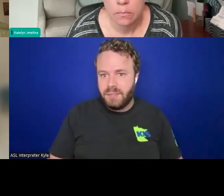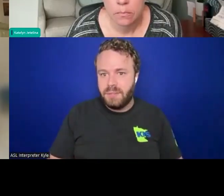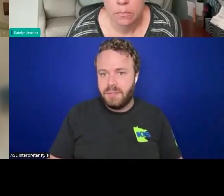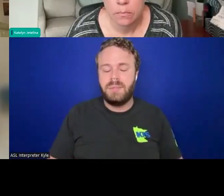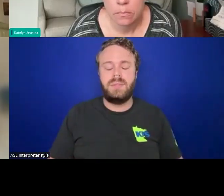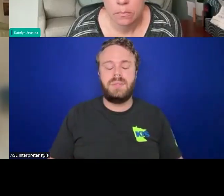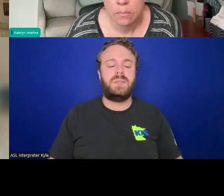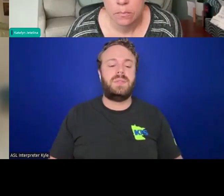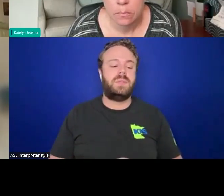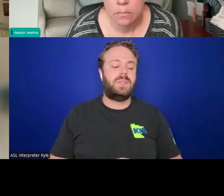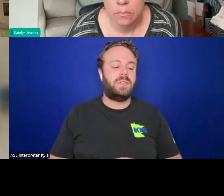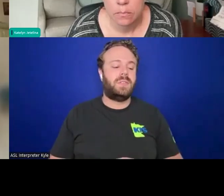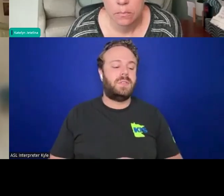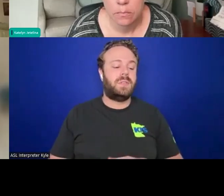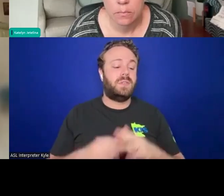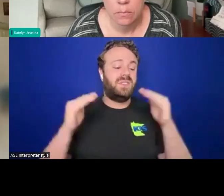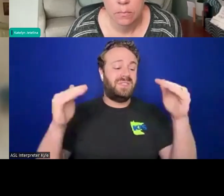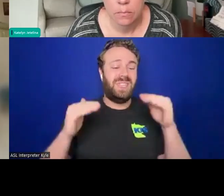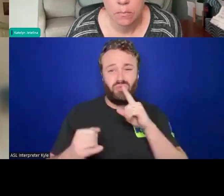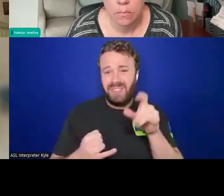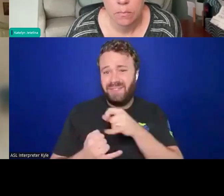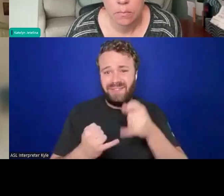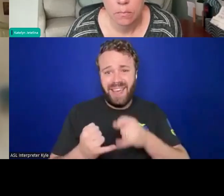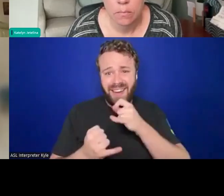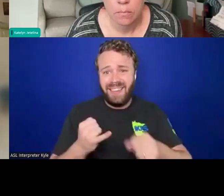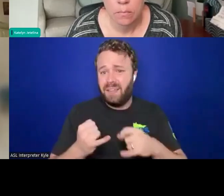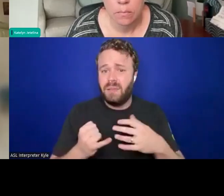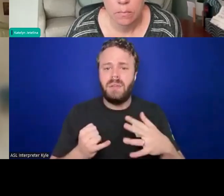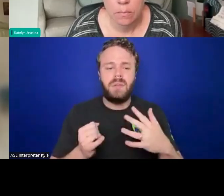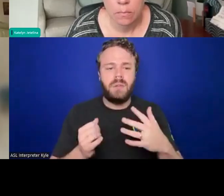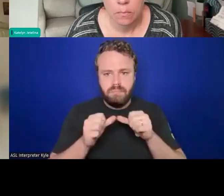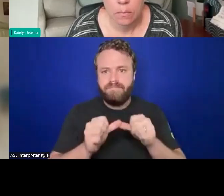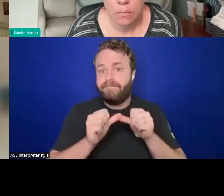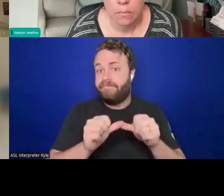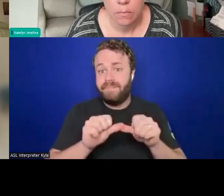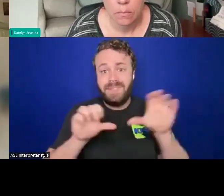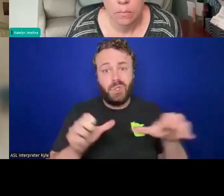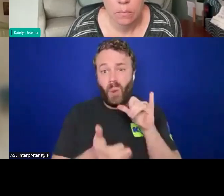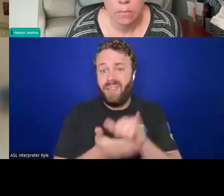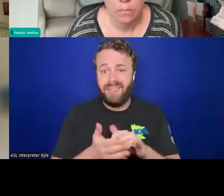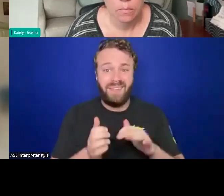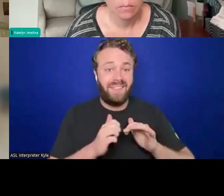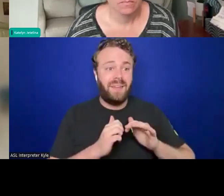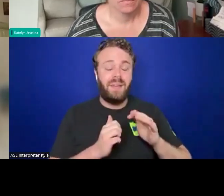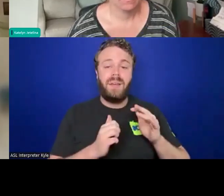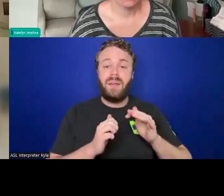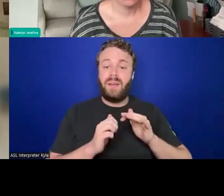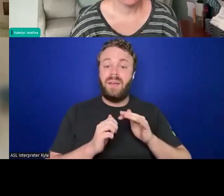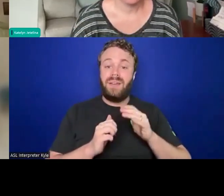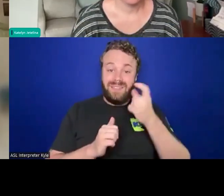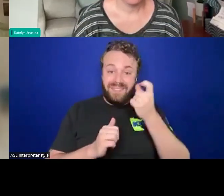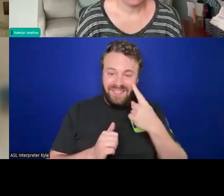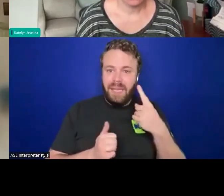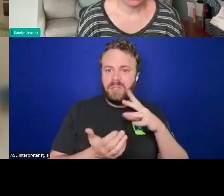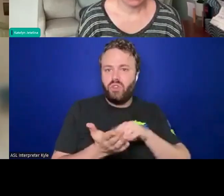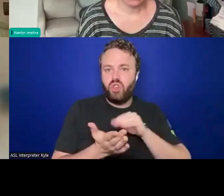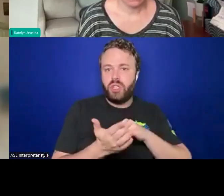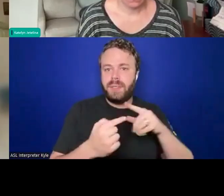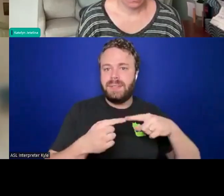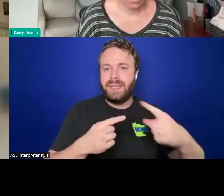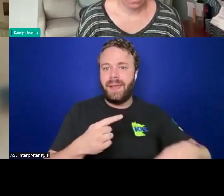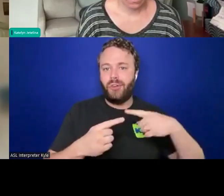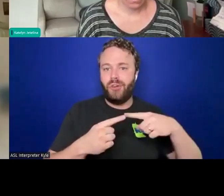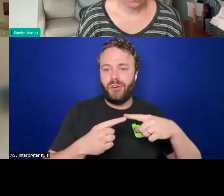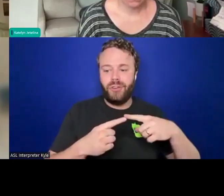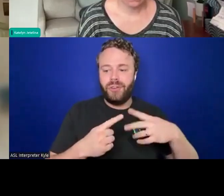engaging with? And then finally, rinse and repeat. How is this a learning cycle? If anything that we take away from today is